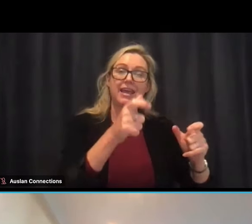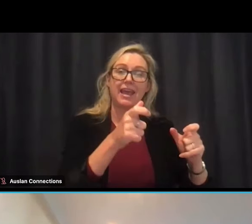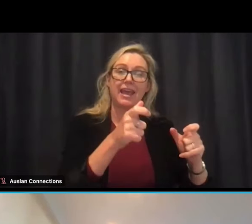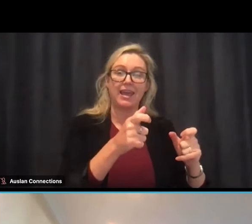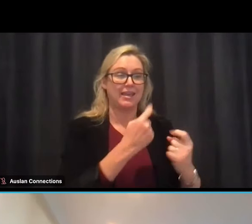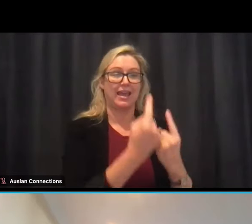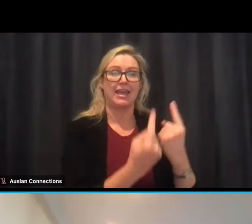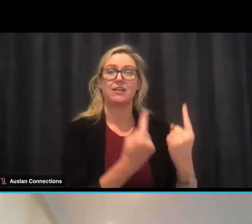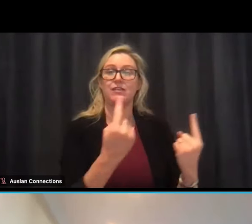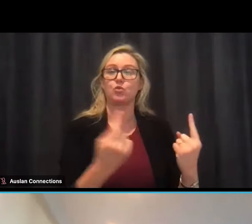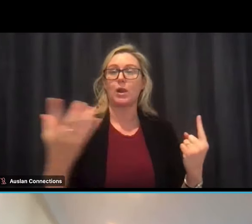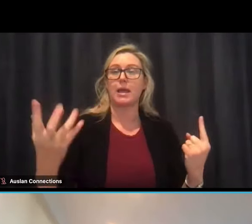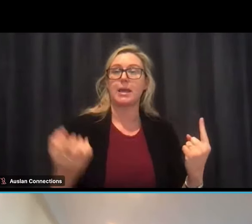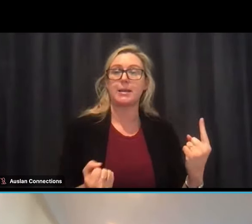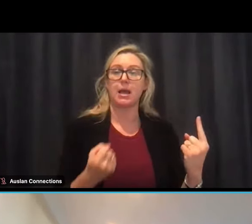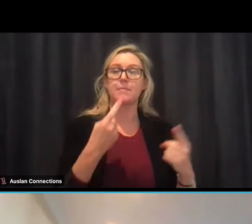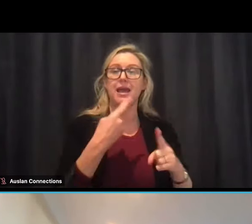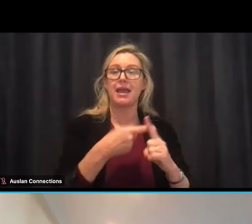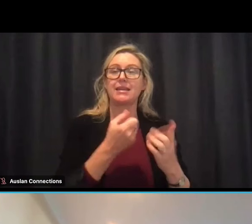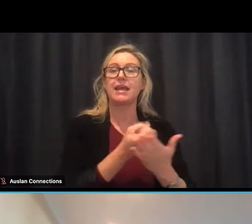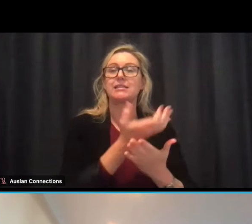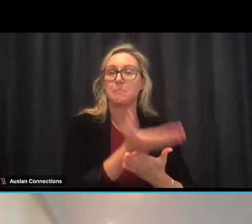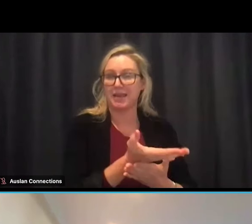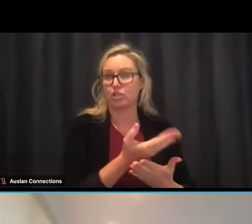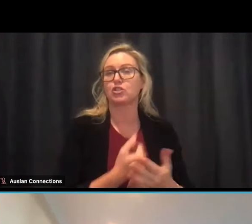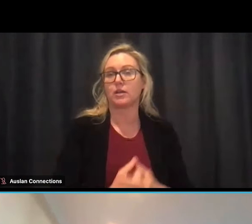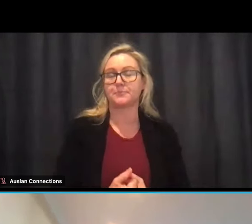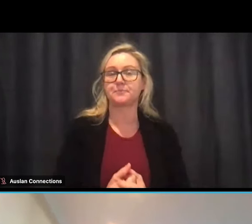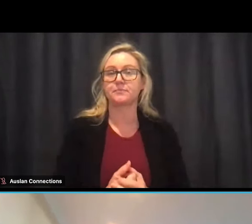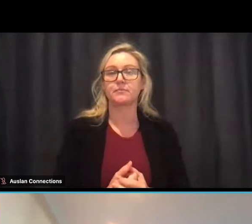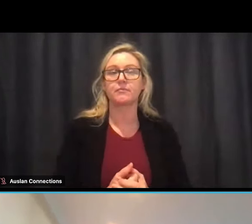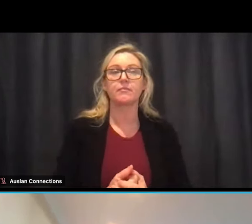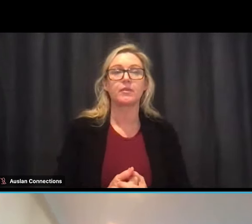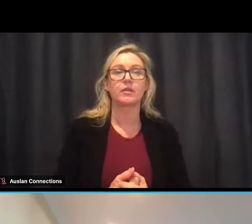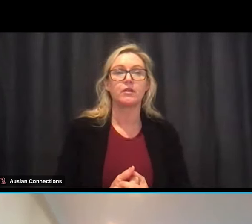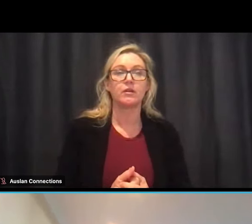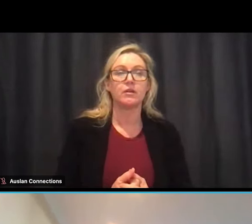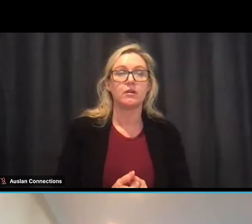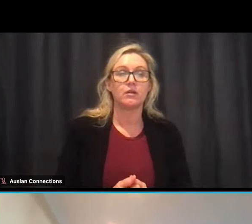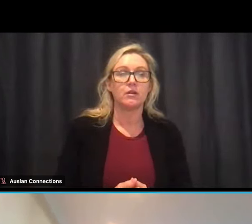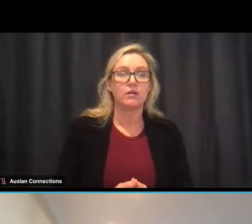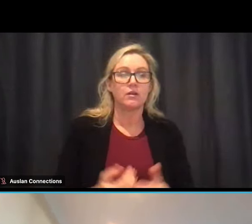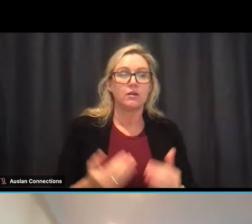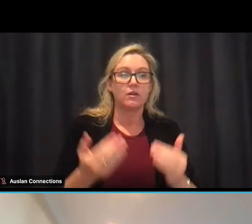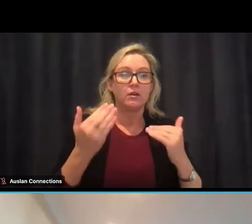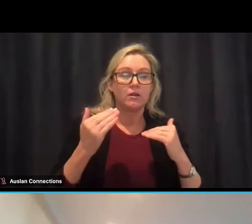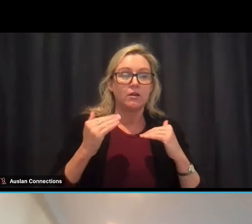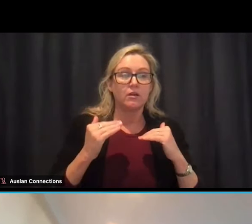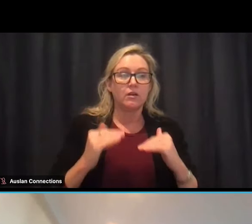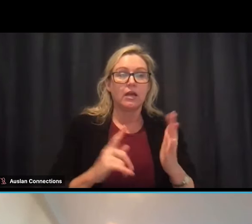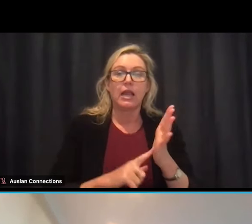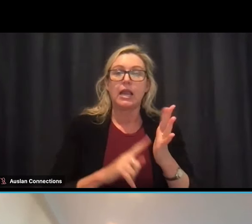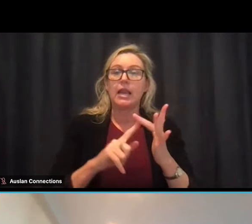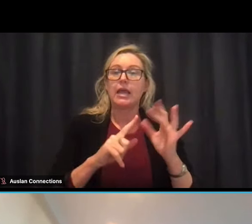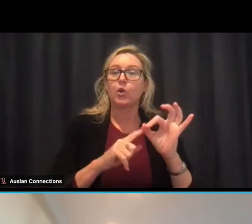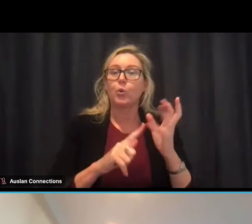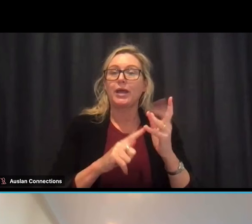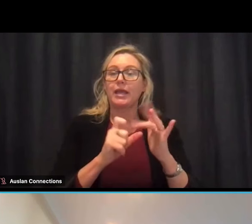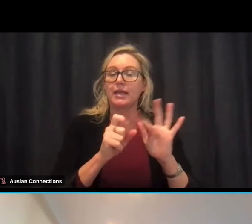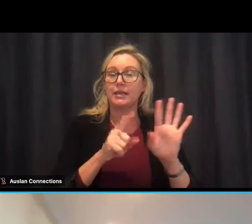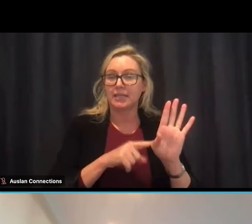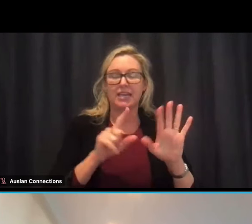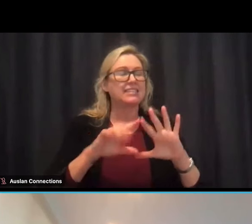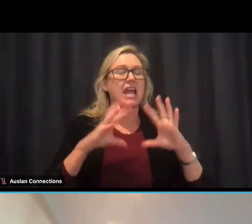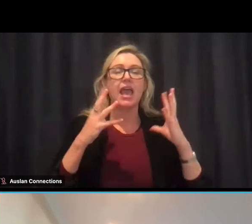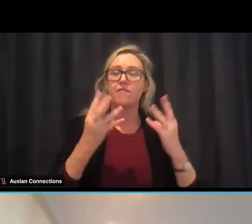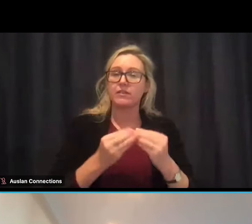individual income and expenditure statements. Community, it really includes anything except for home care packages. So